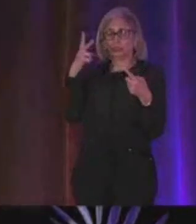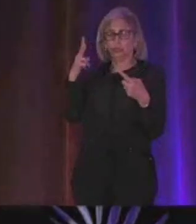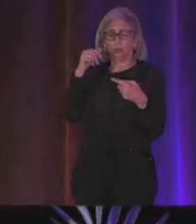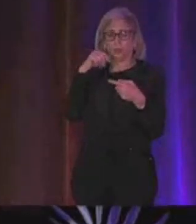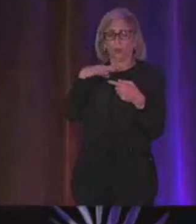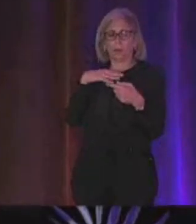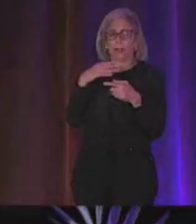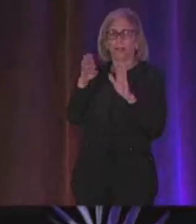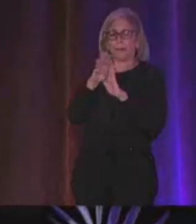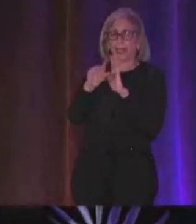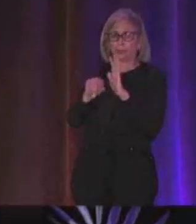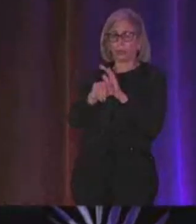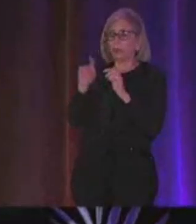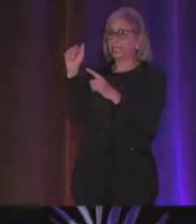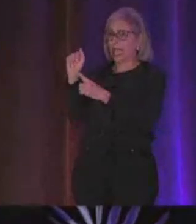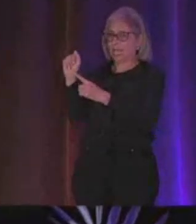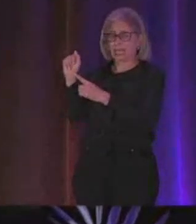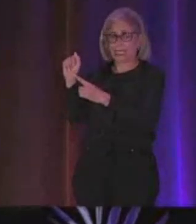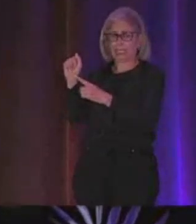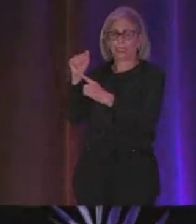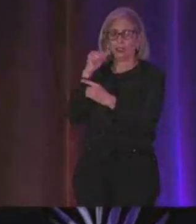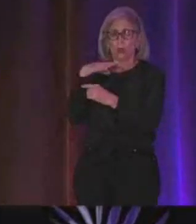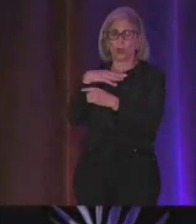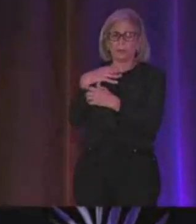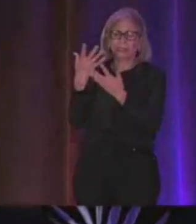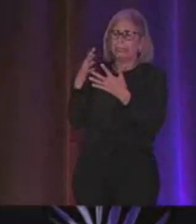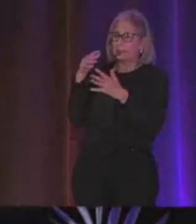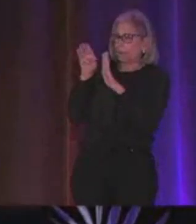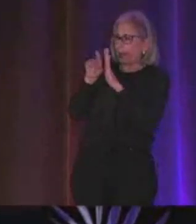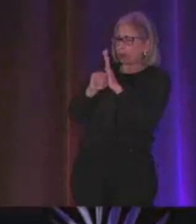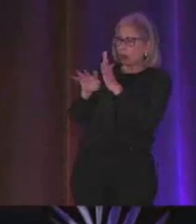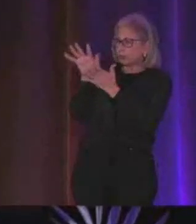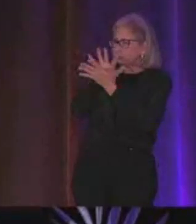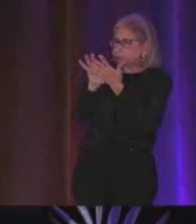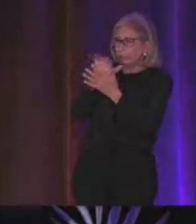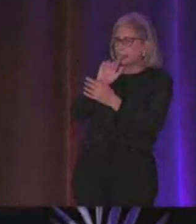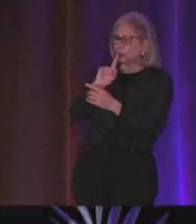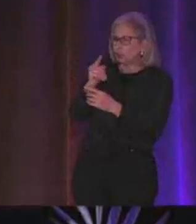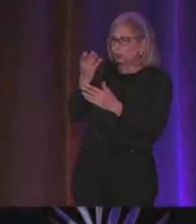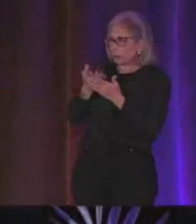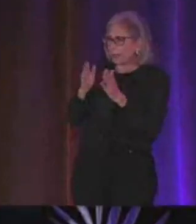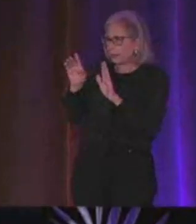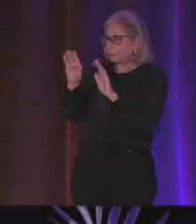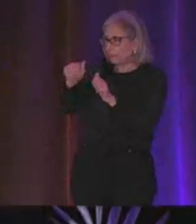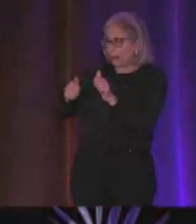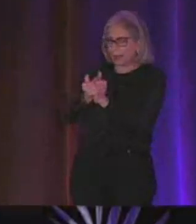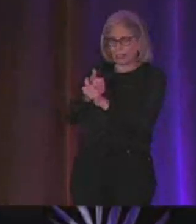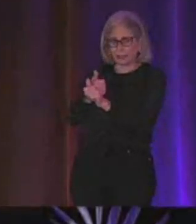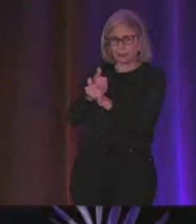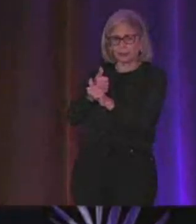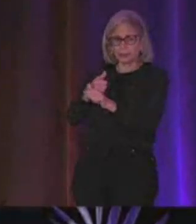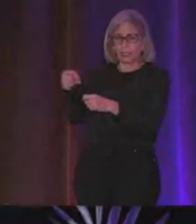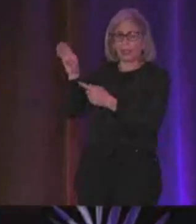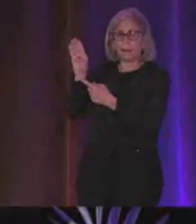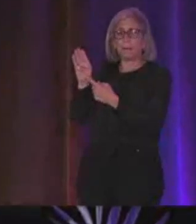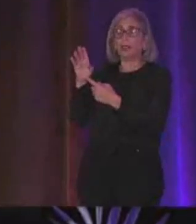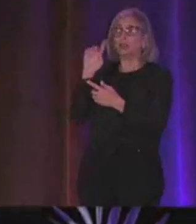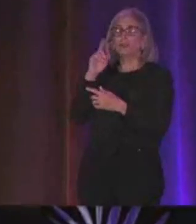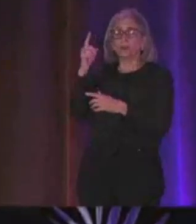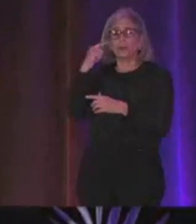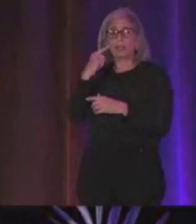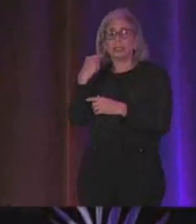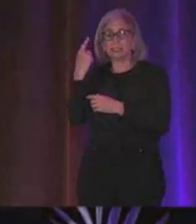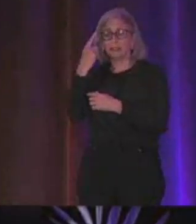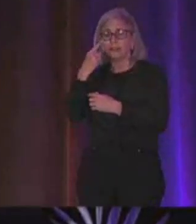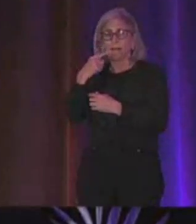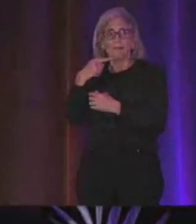in the background. Can't justify exactly what it is in the background, but yes, there is something. Or the face, please raise the hand if you think it's a face